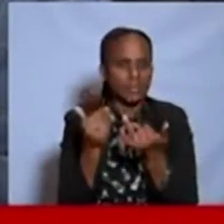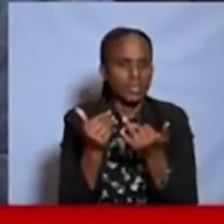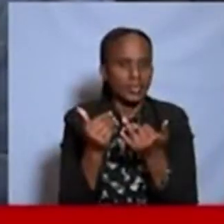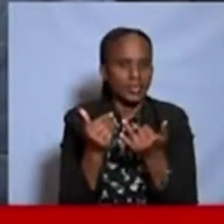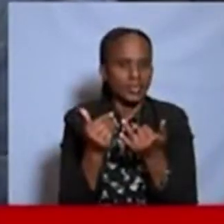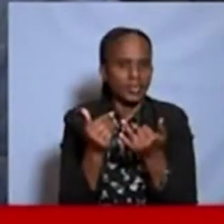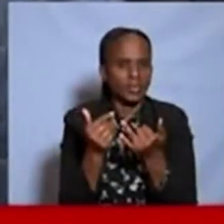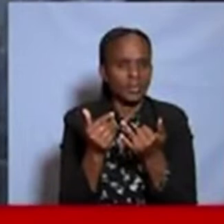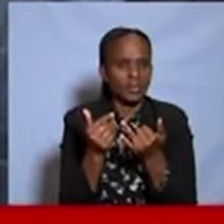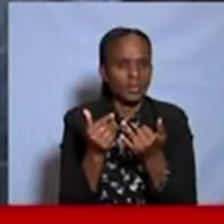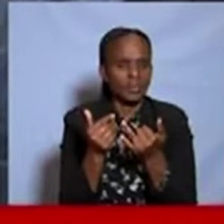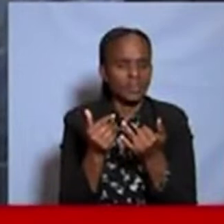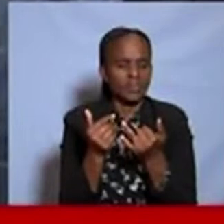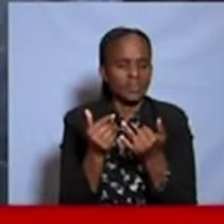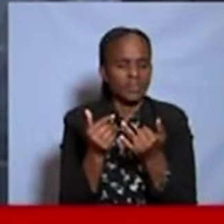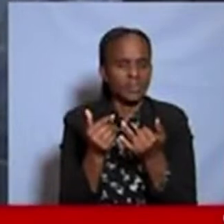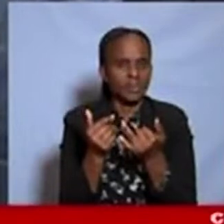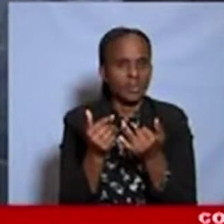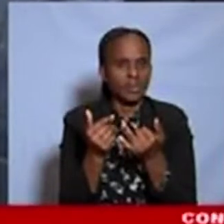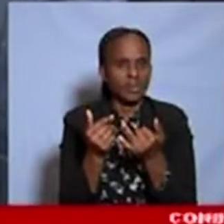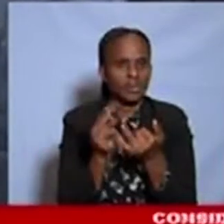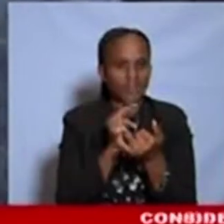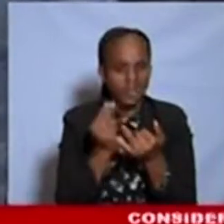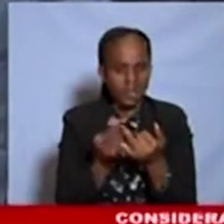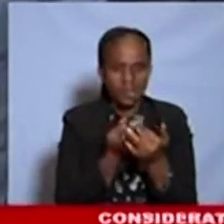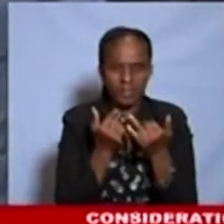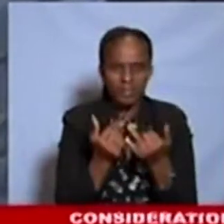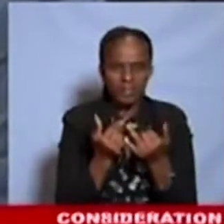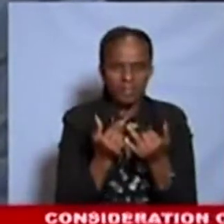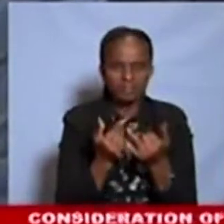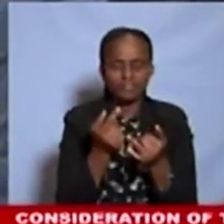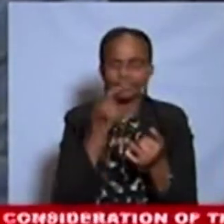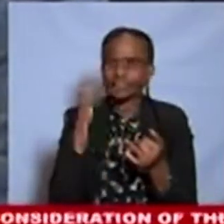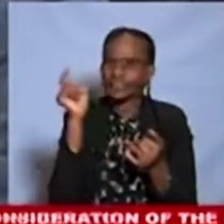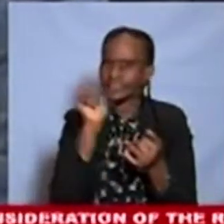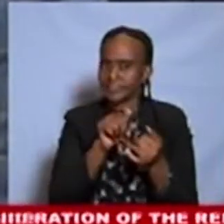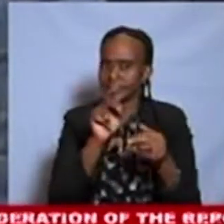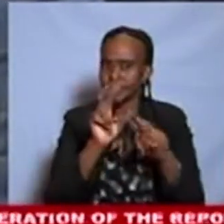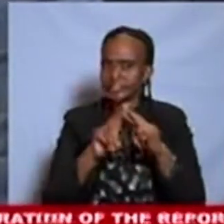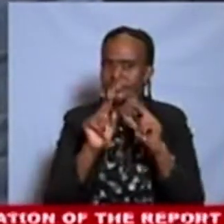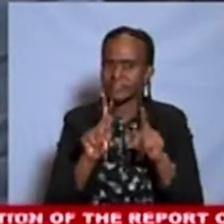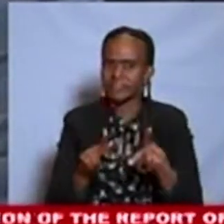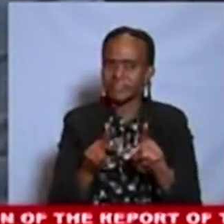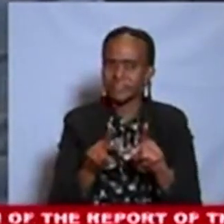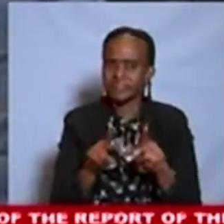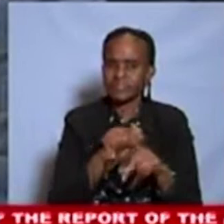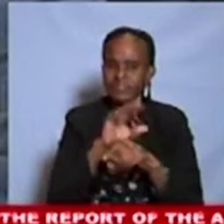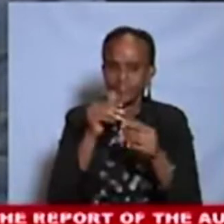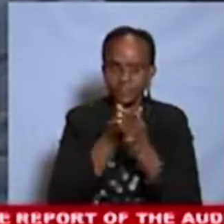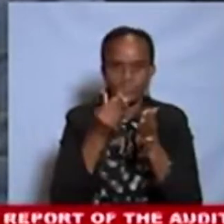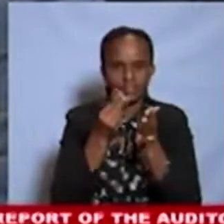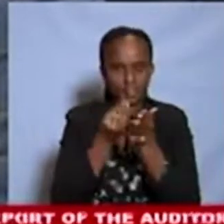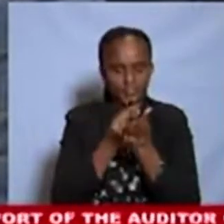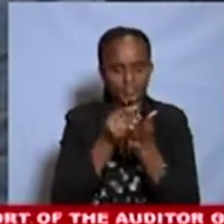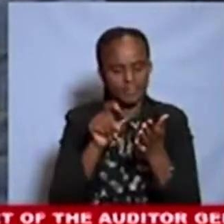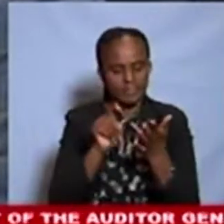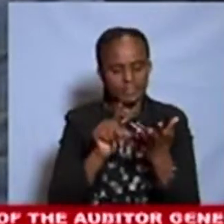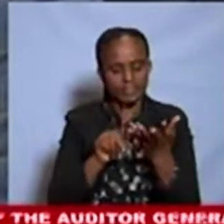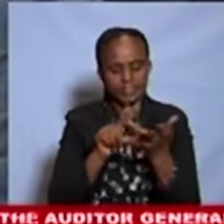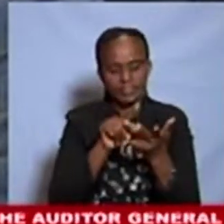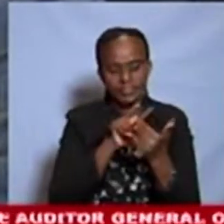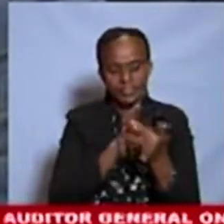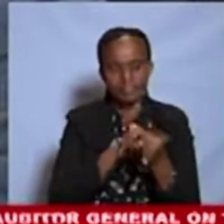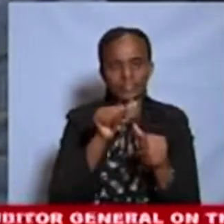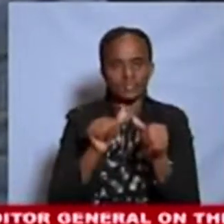charged, and this up to where we are today. Otherwise, the instruction, Chair, is that all revenue is supposed to be accounted for on a